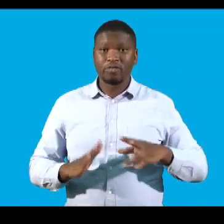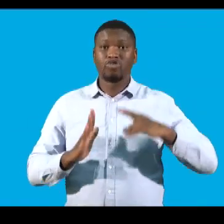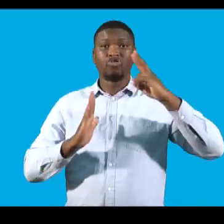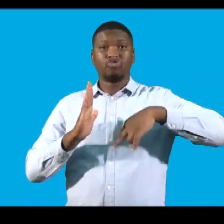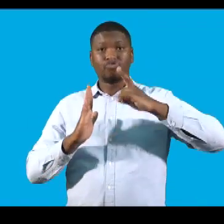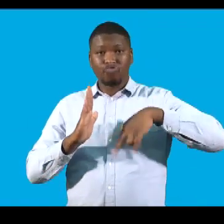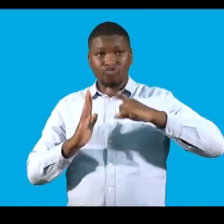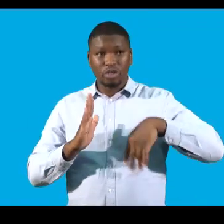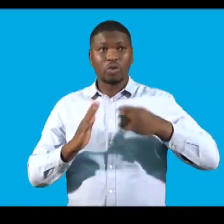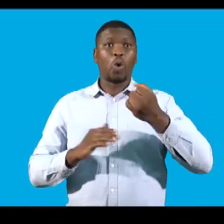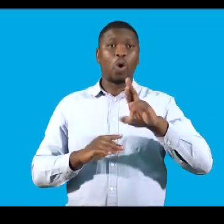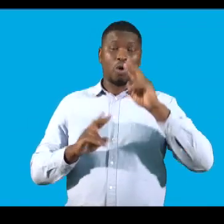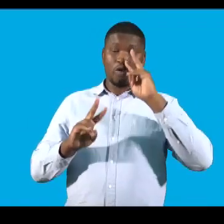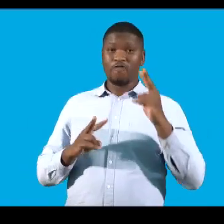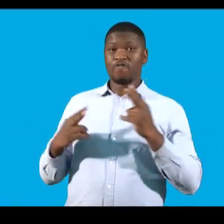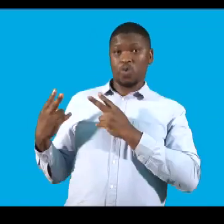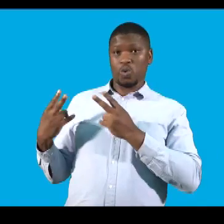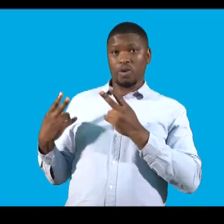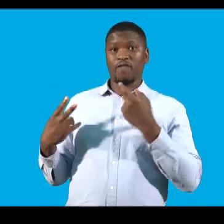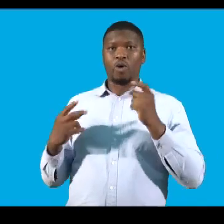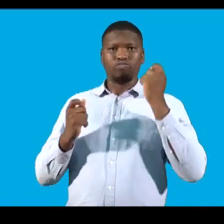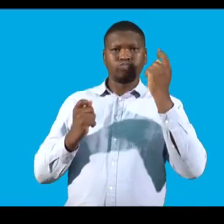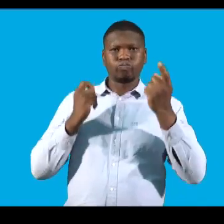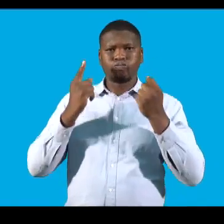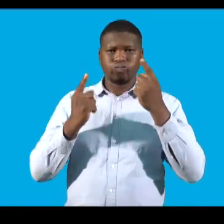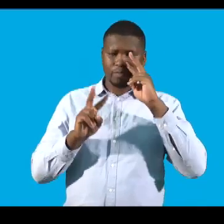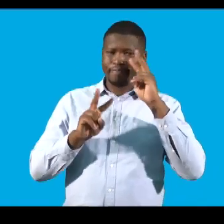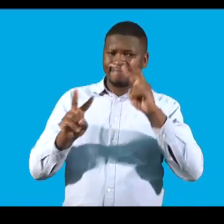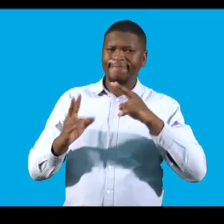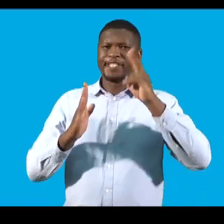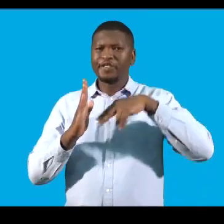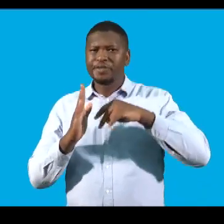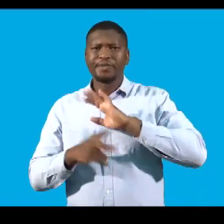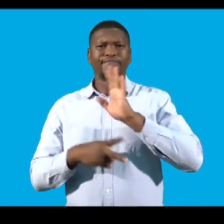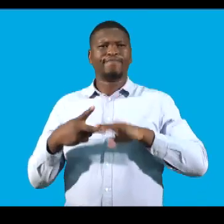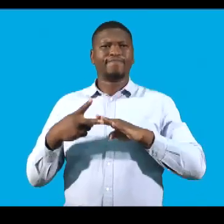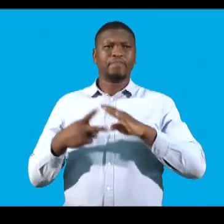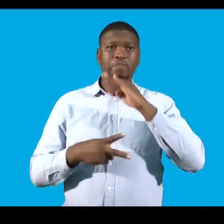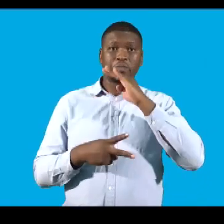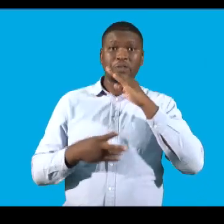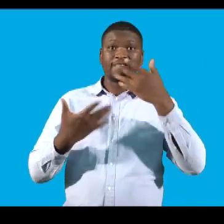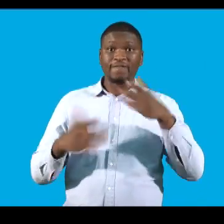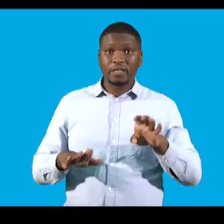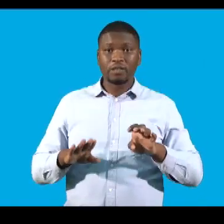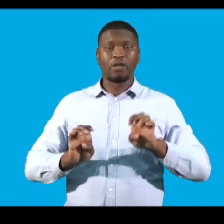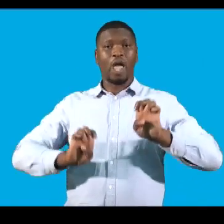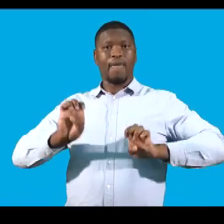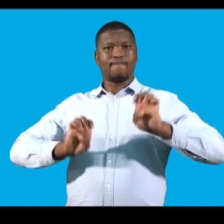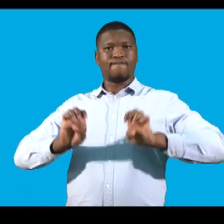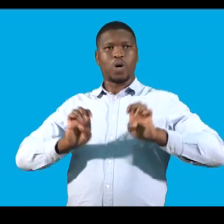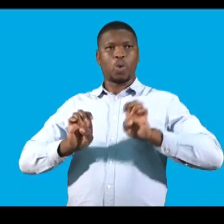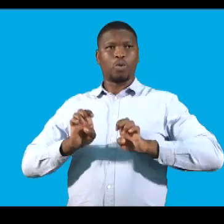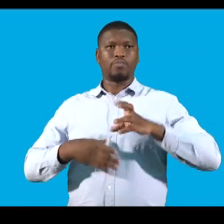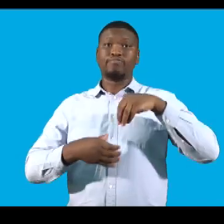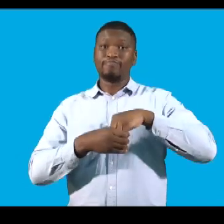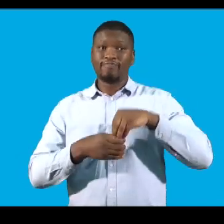for viewing and understanding today, looking at reading and meaning, and then we evaluated the content, drawing conclusion